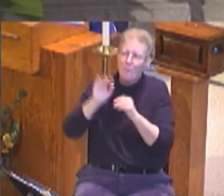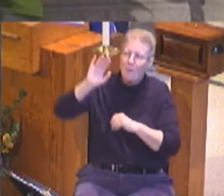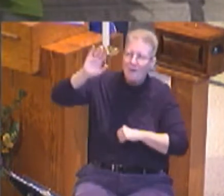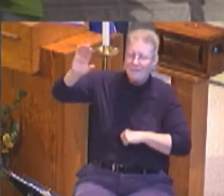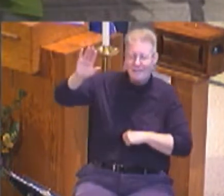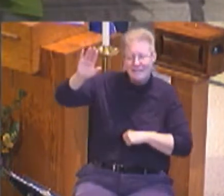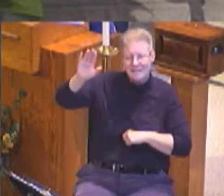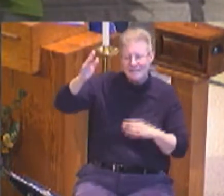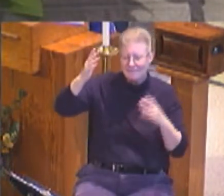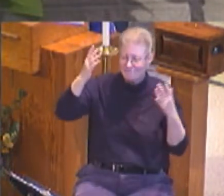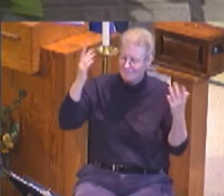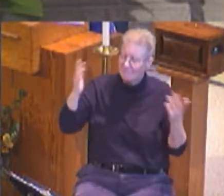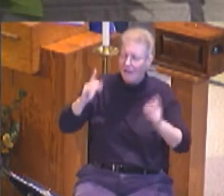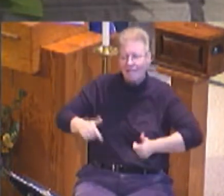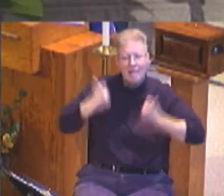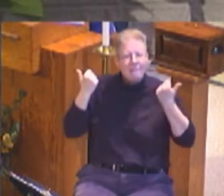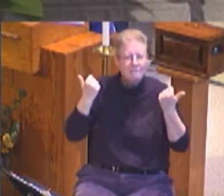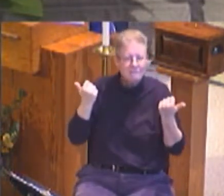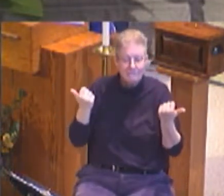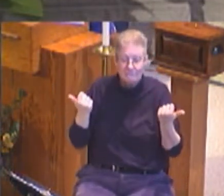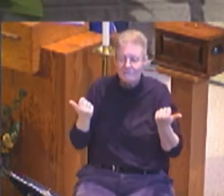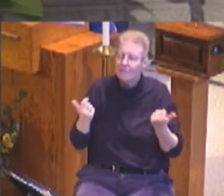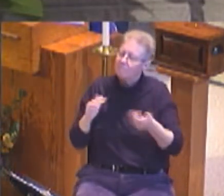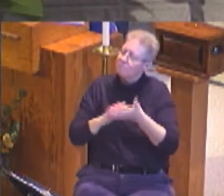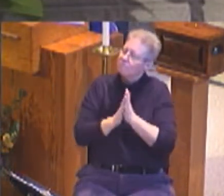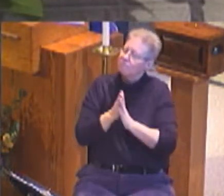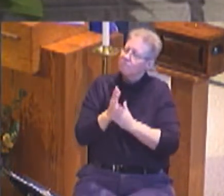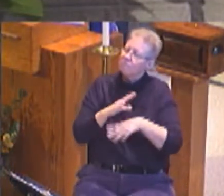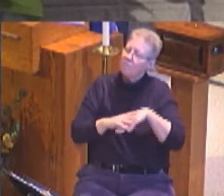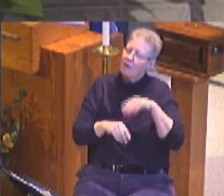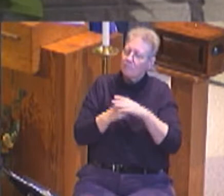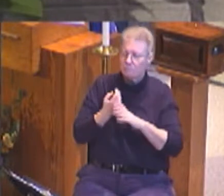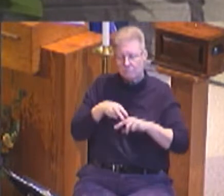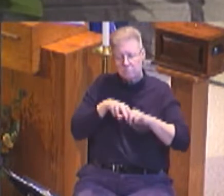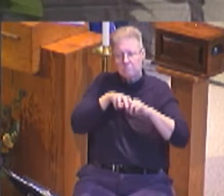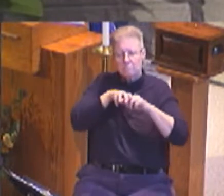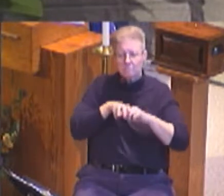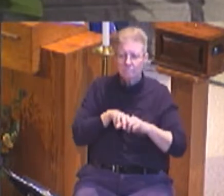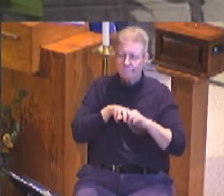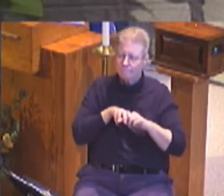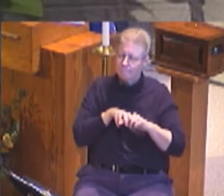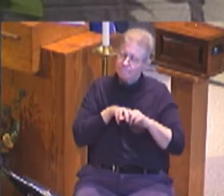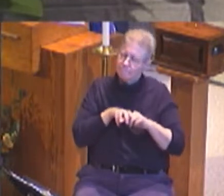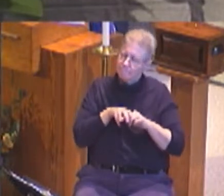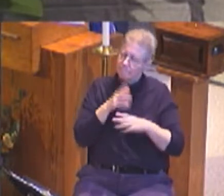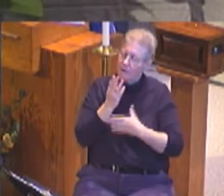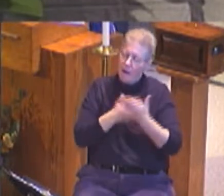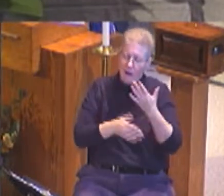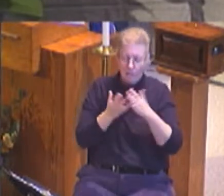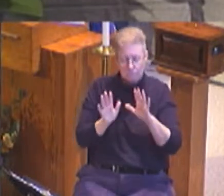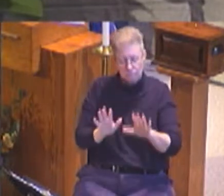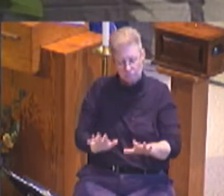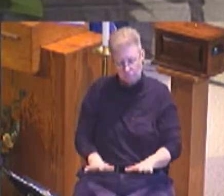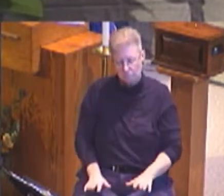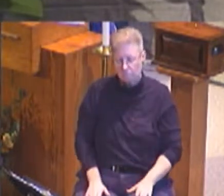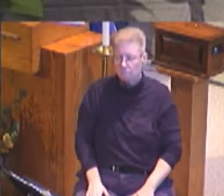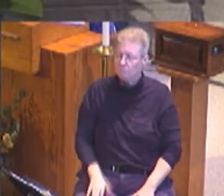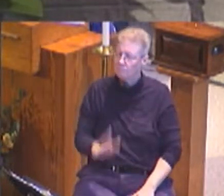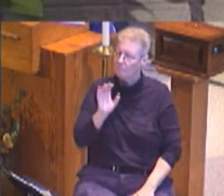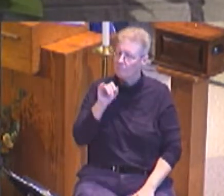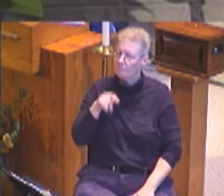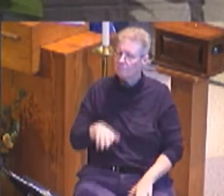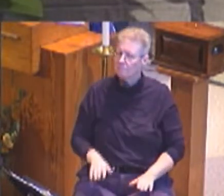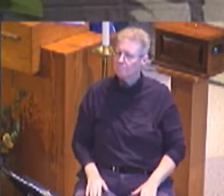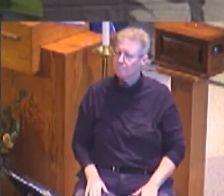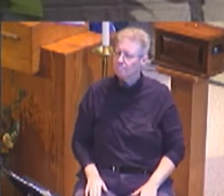I invite you to get comfortable in your chair, leaving your hands resting gently on your lap, and if comfortable for